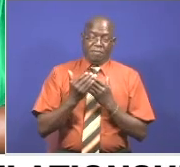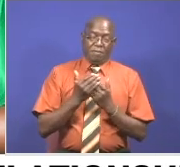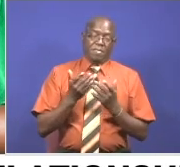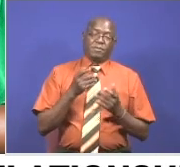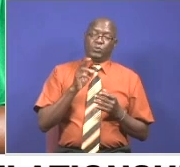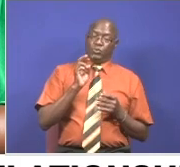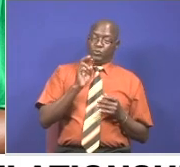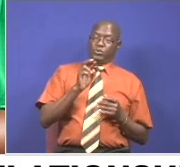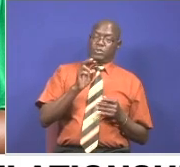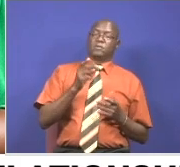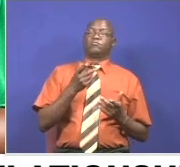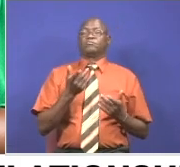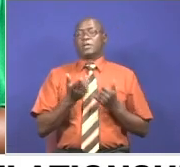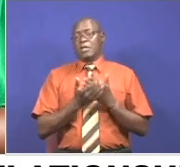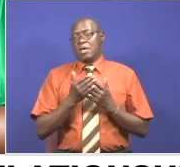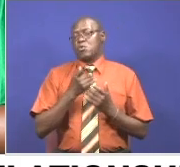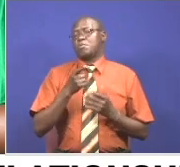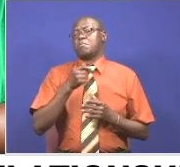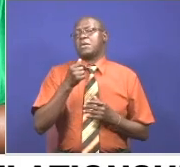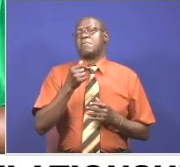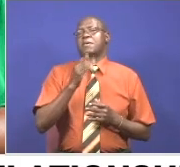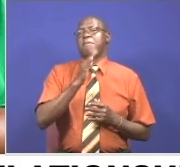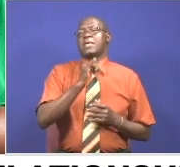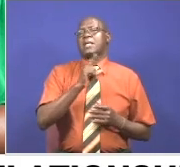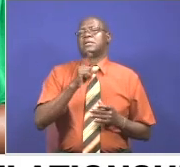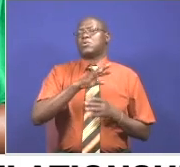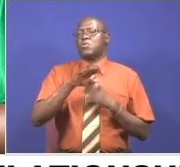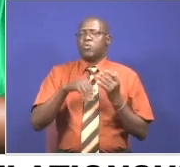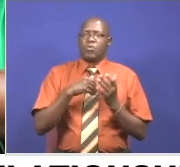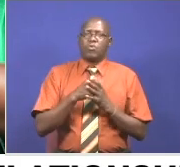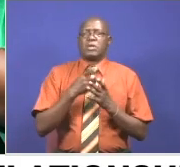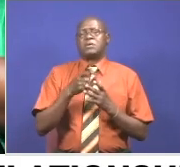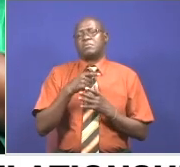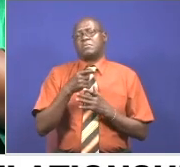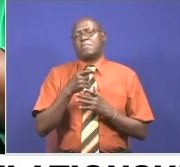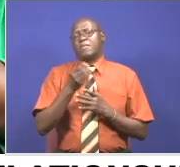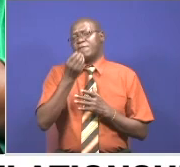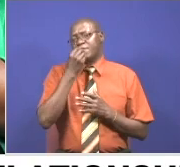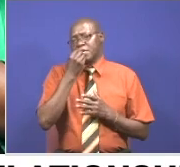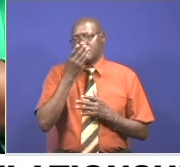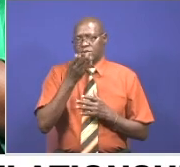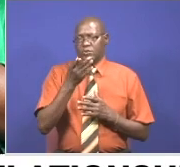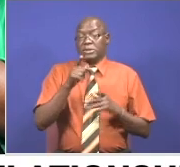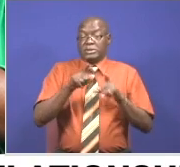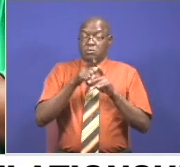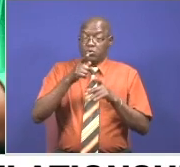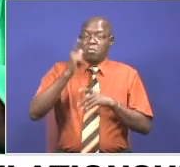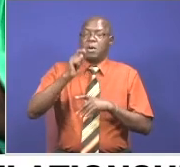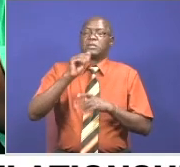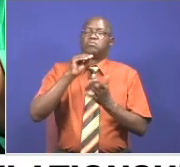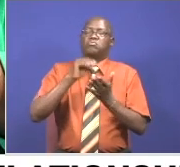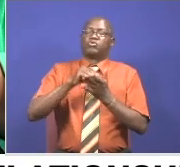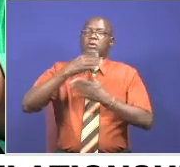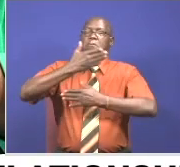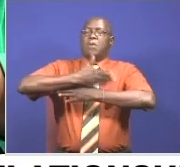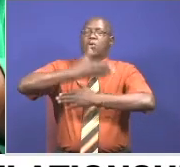looking after you, paying all the bills, feeding you, you know. You really have to also put boundaries so that you are not so dependent